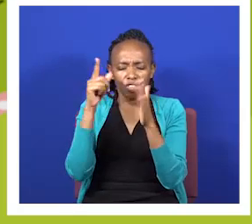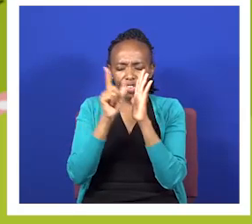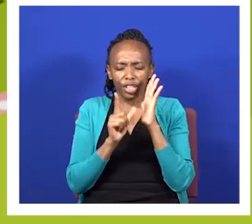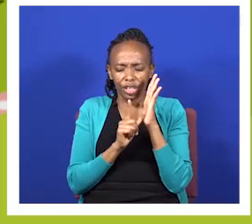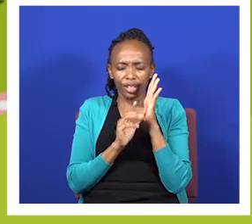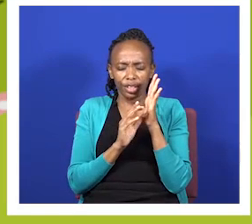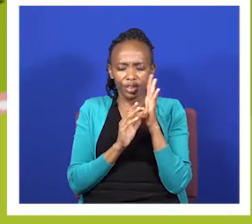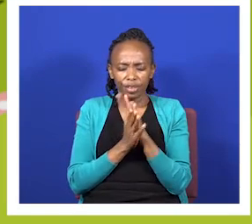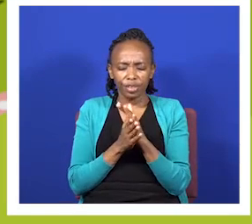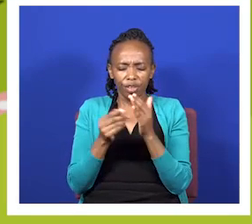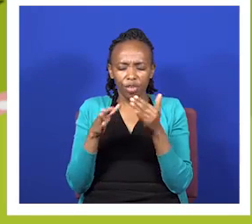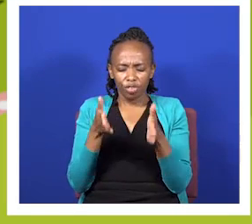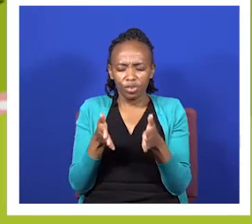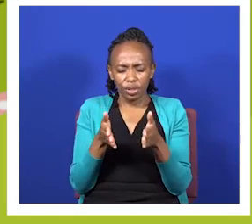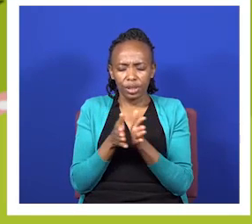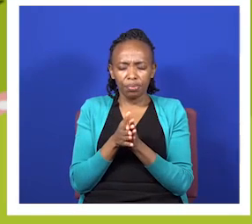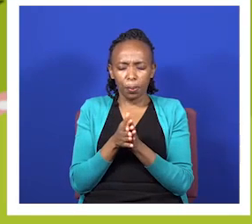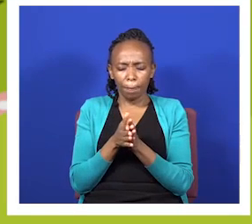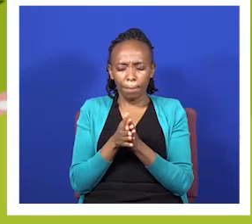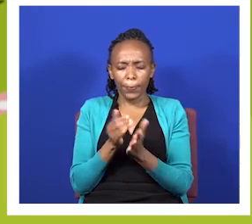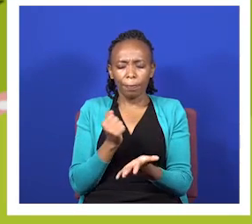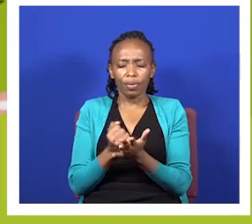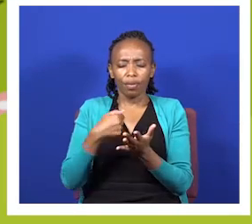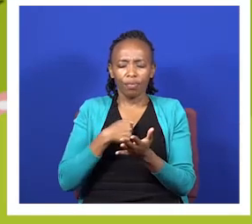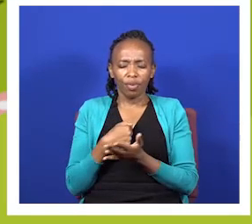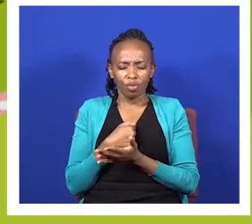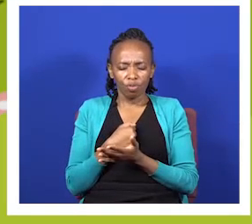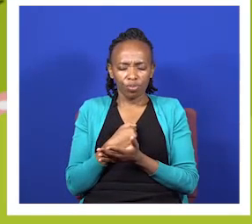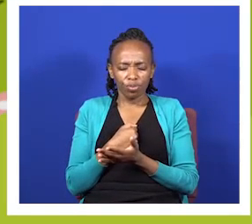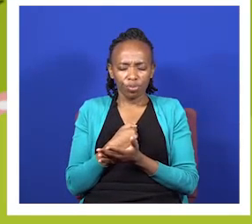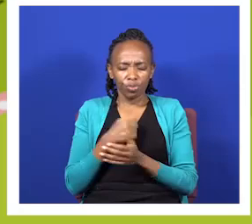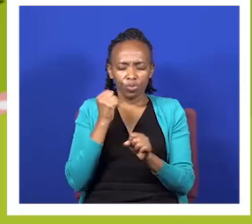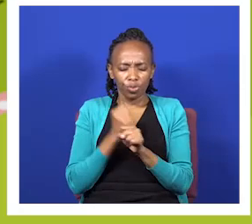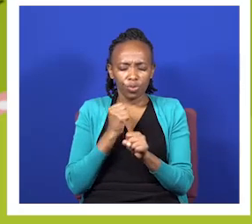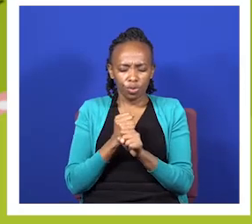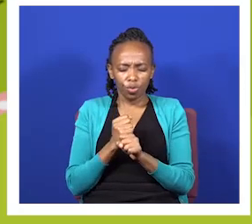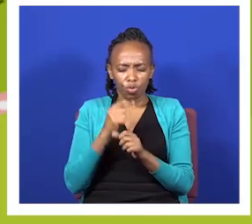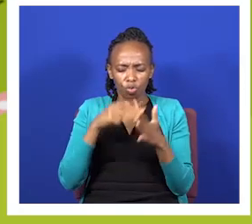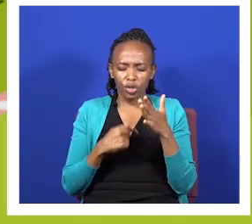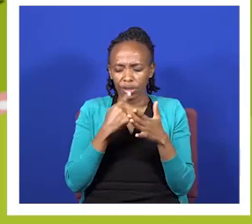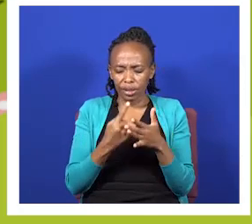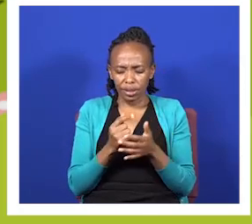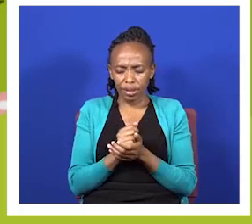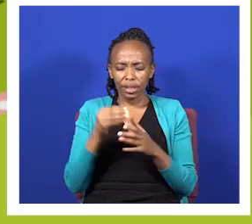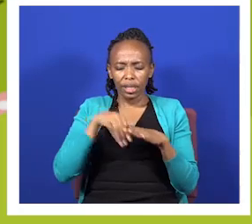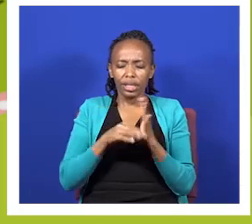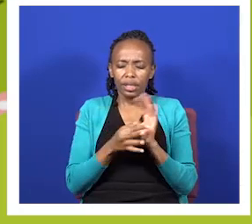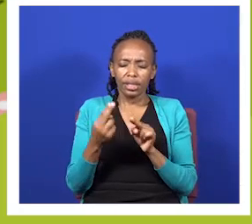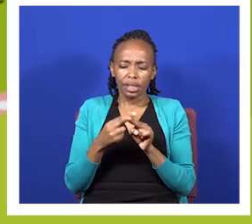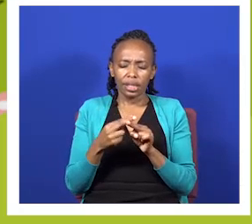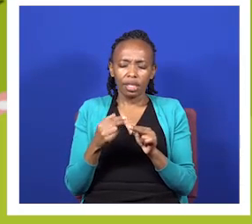for the lesson of today. Help me to do what it says.